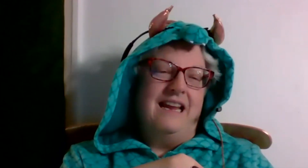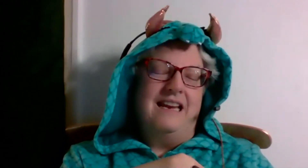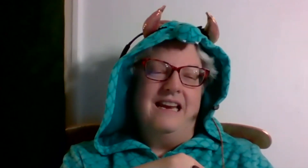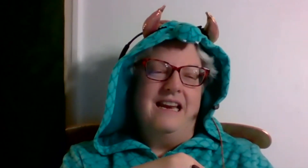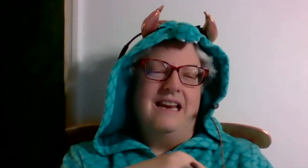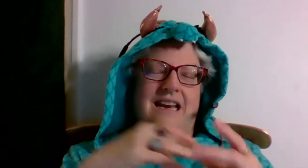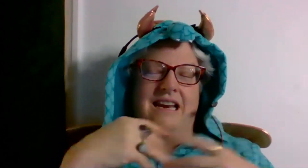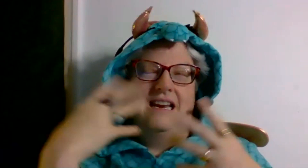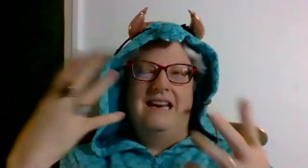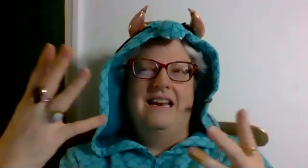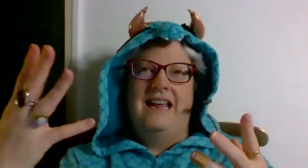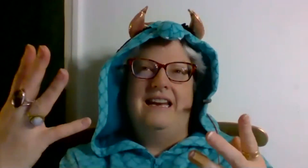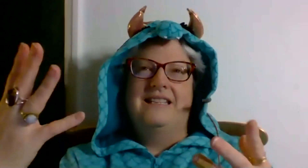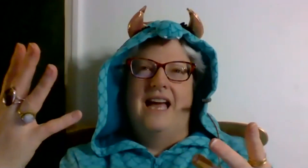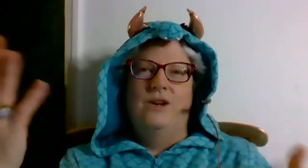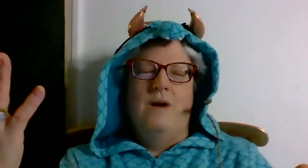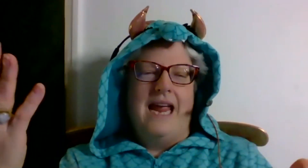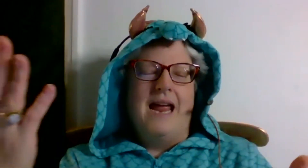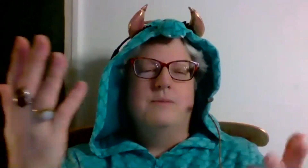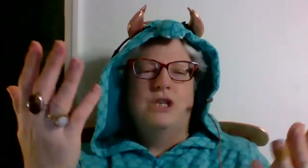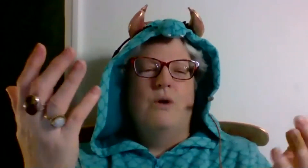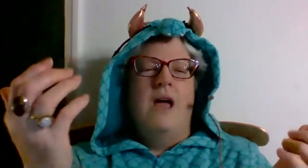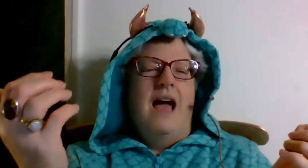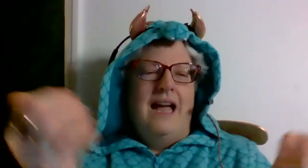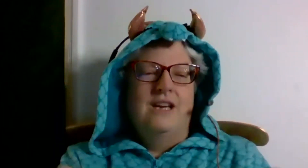it, and it's not who I